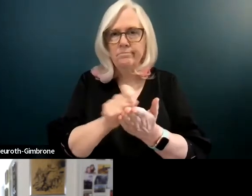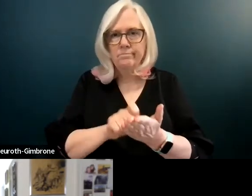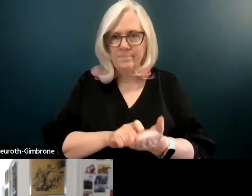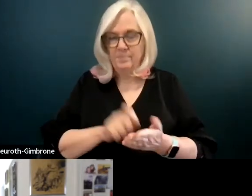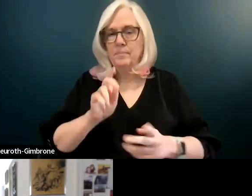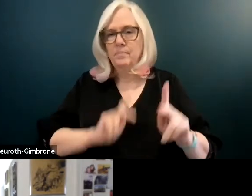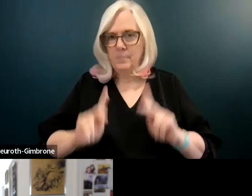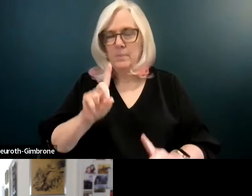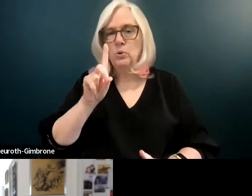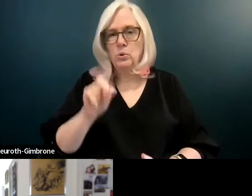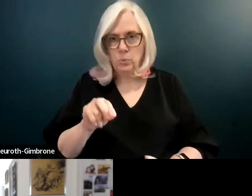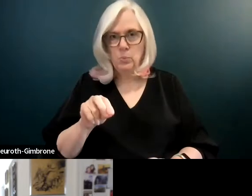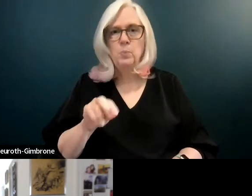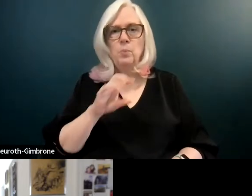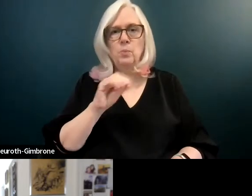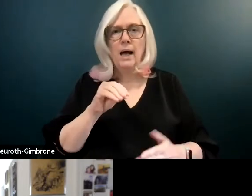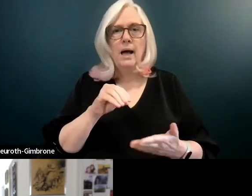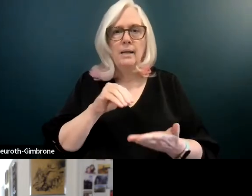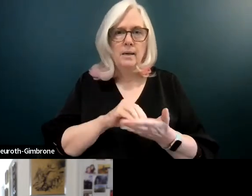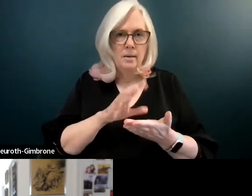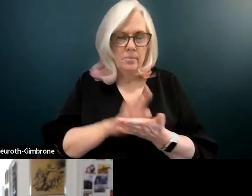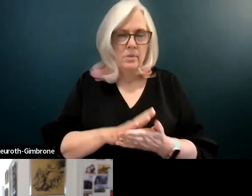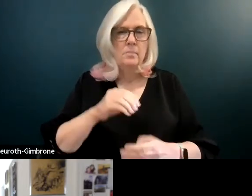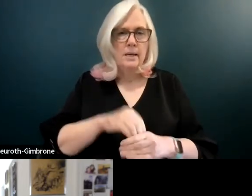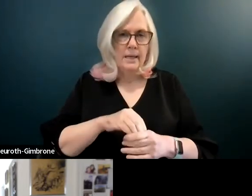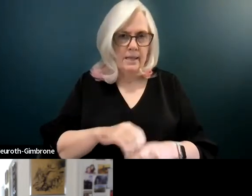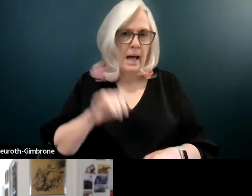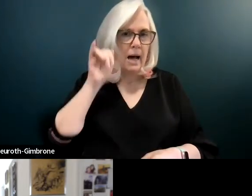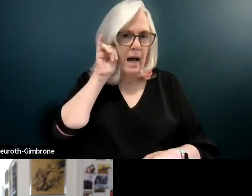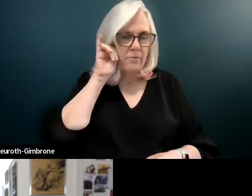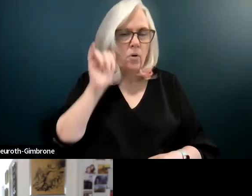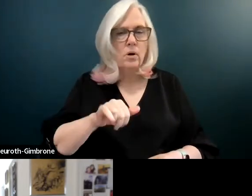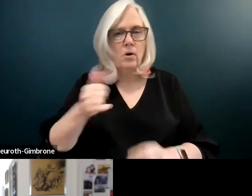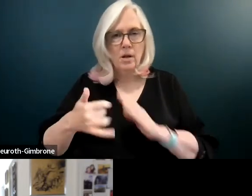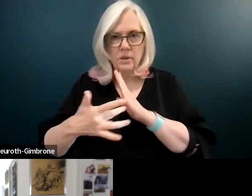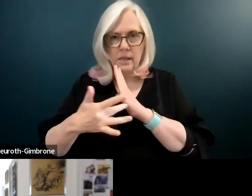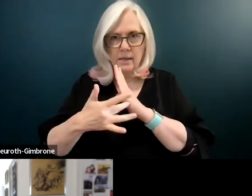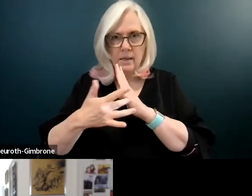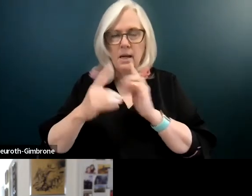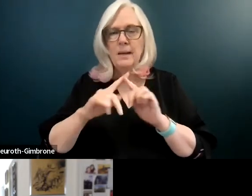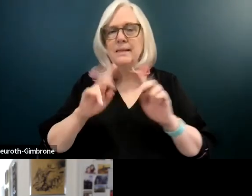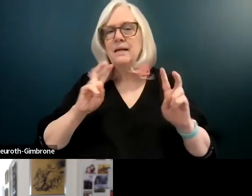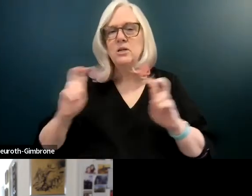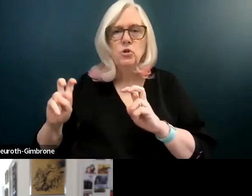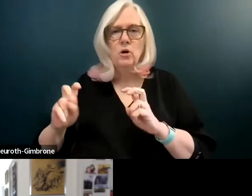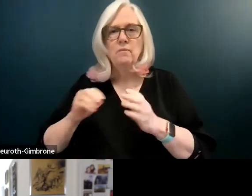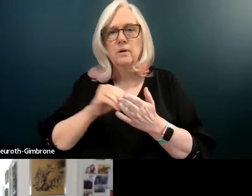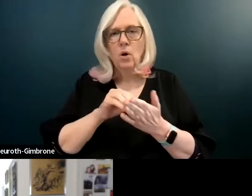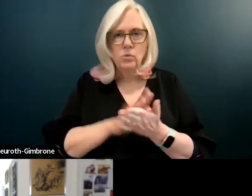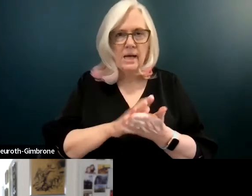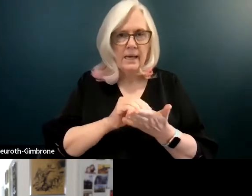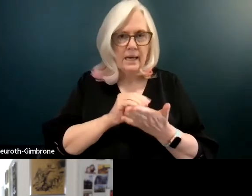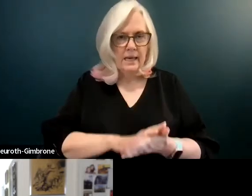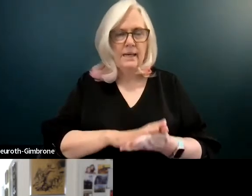notebooks, and they do put them in iPhones or other technology. So the issue of note-taking is very